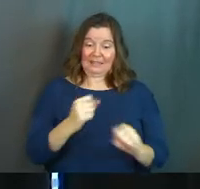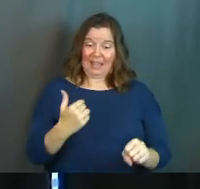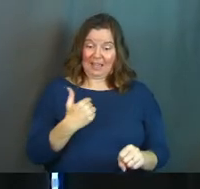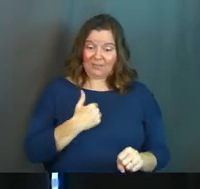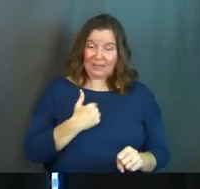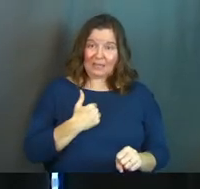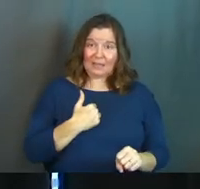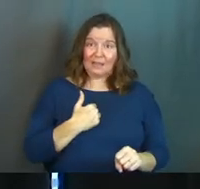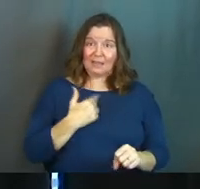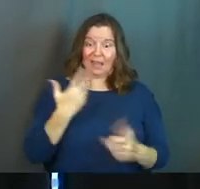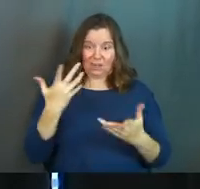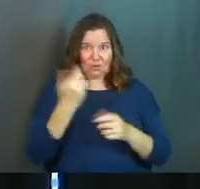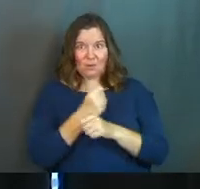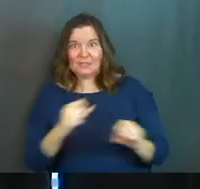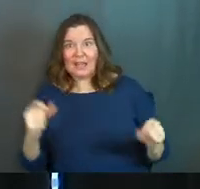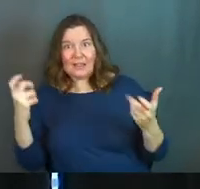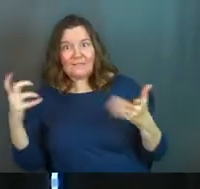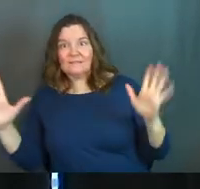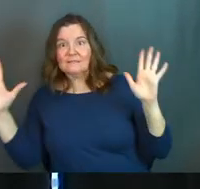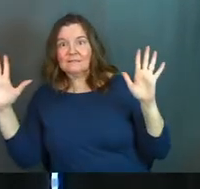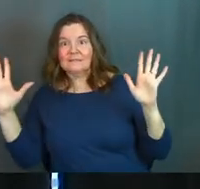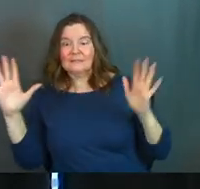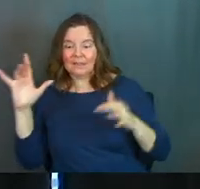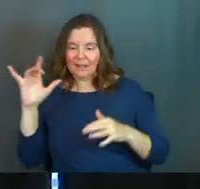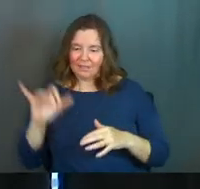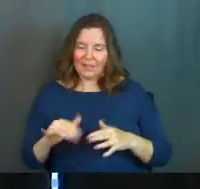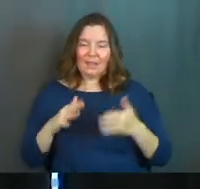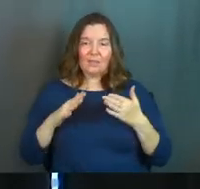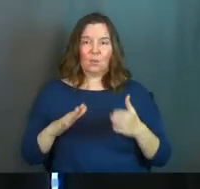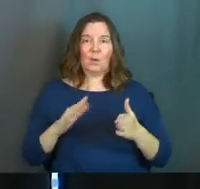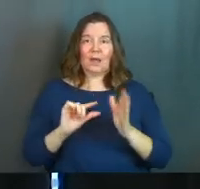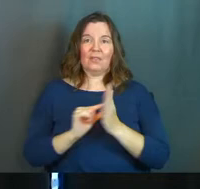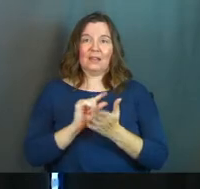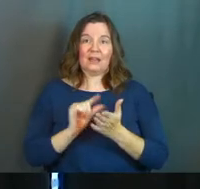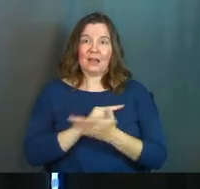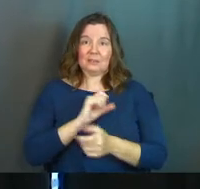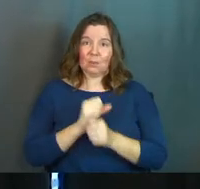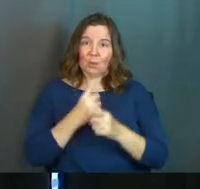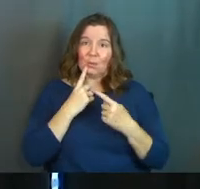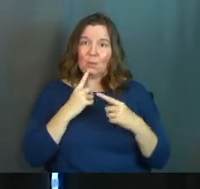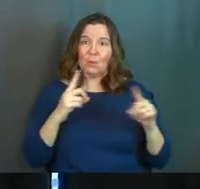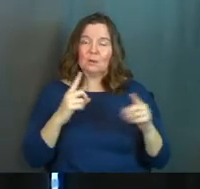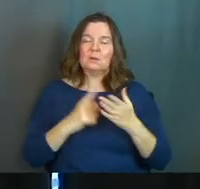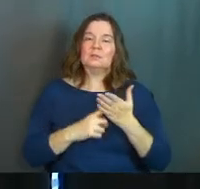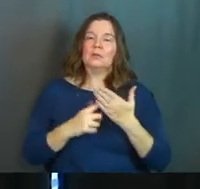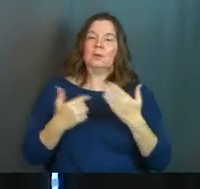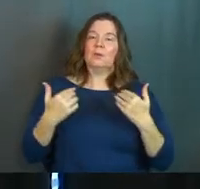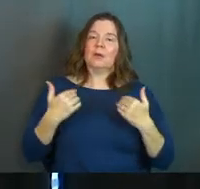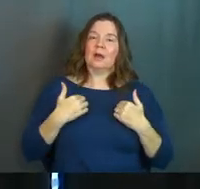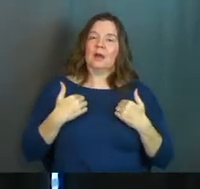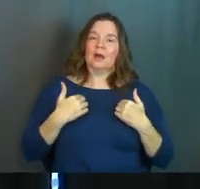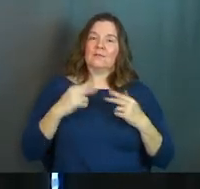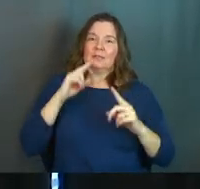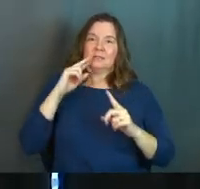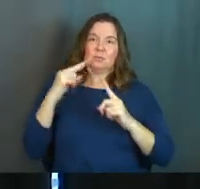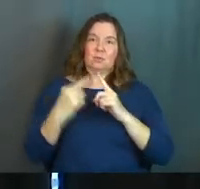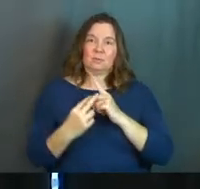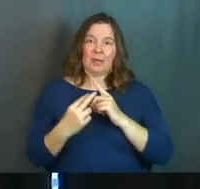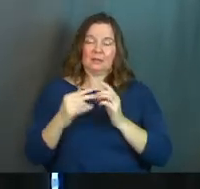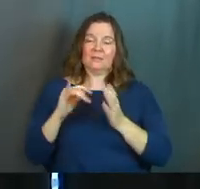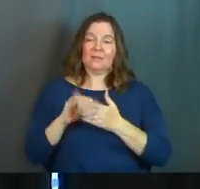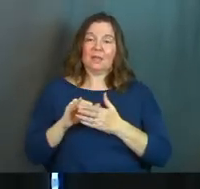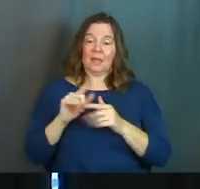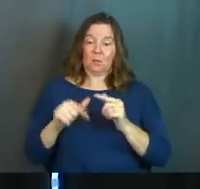me, and you're saved. And that's the way that the gospel works. Sometimes we have this perspective on